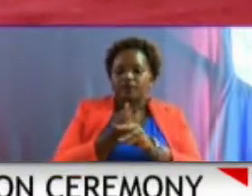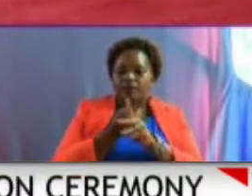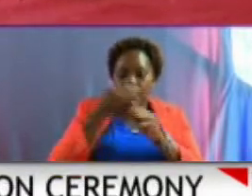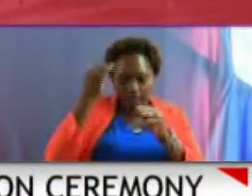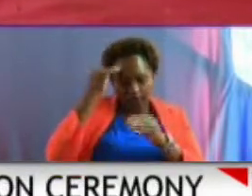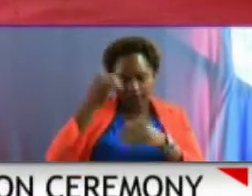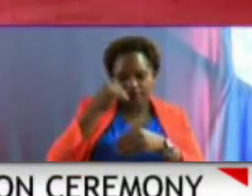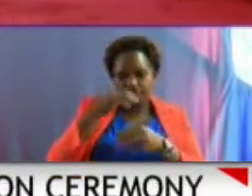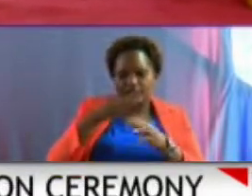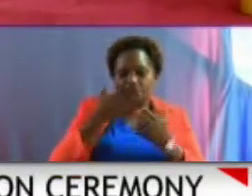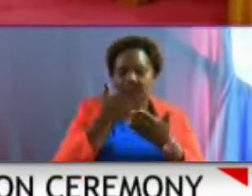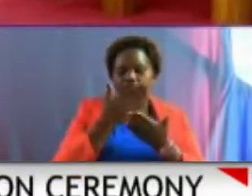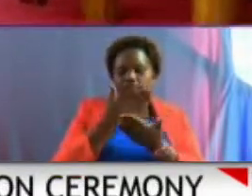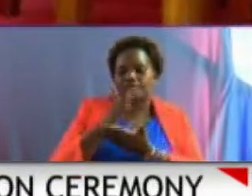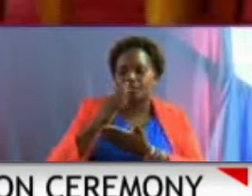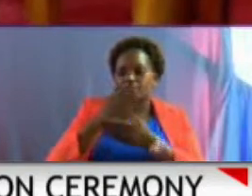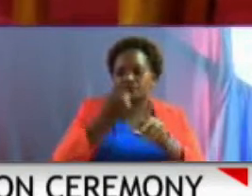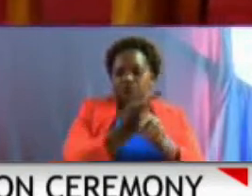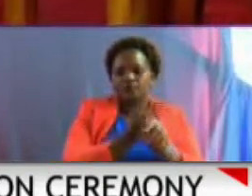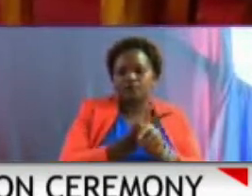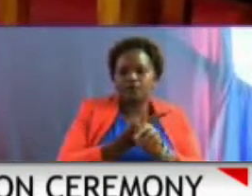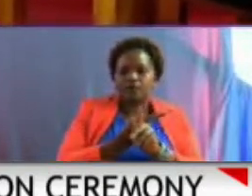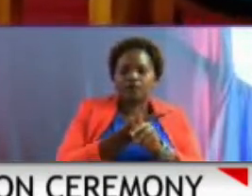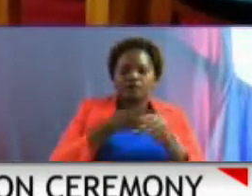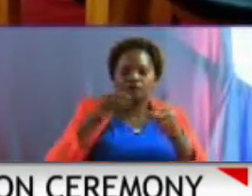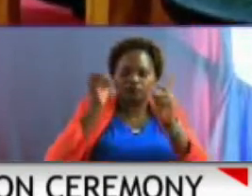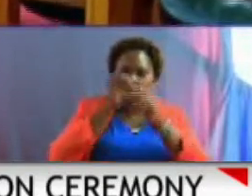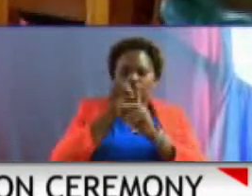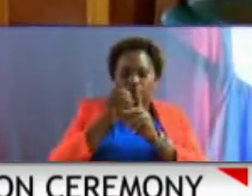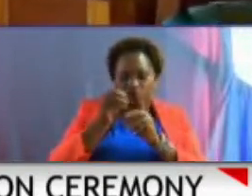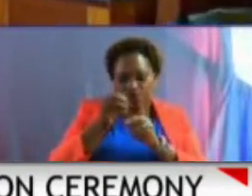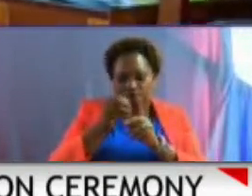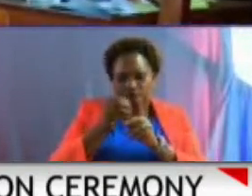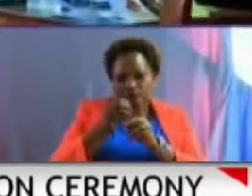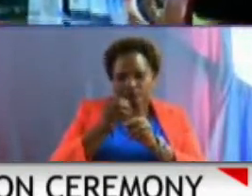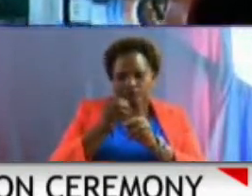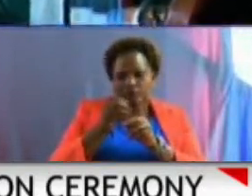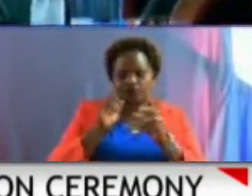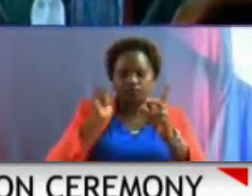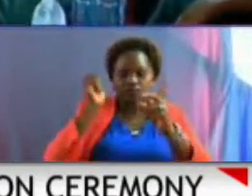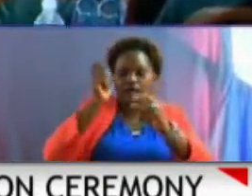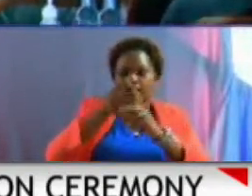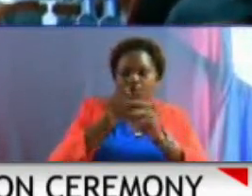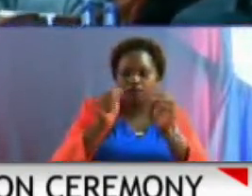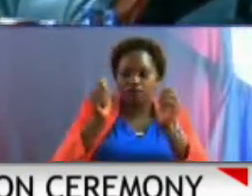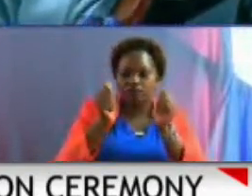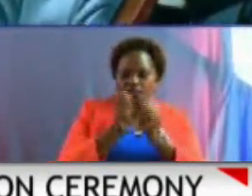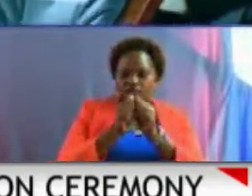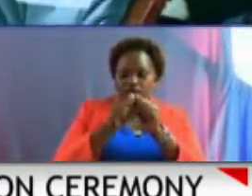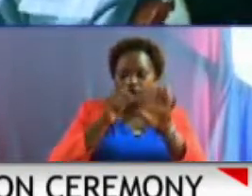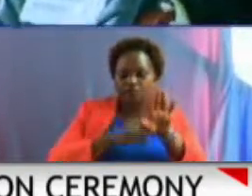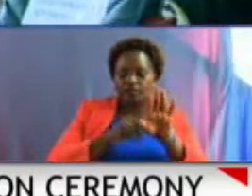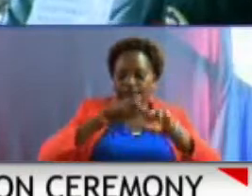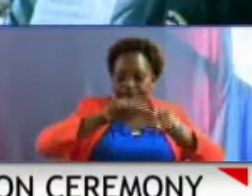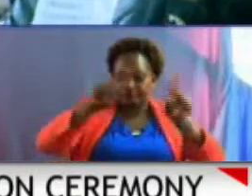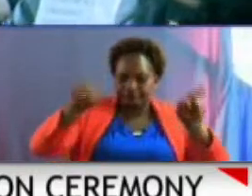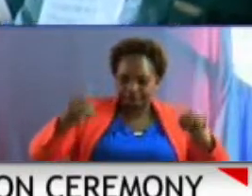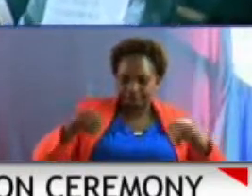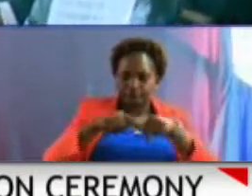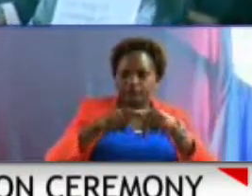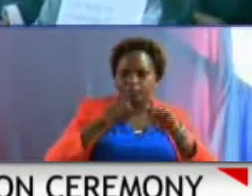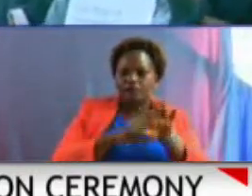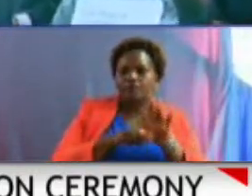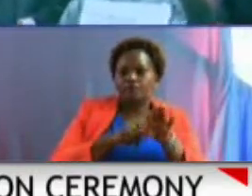staff, setting our targets within the time frame. This has strengthened